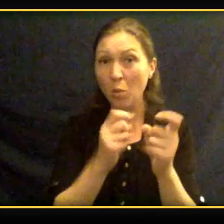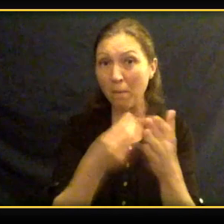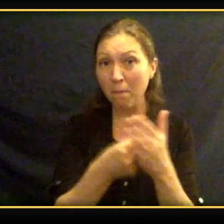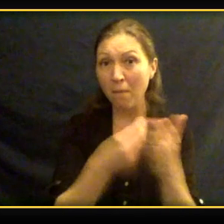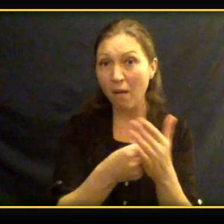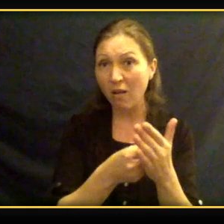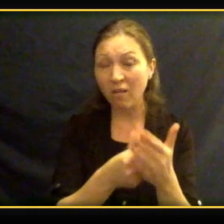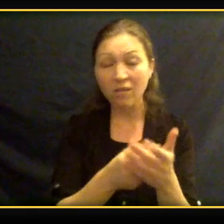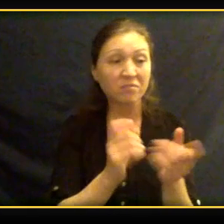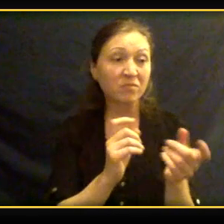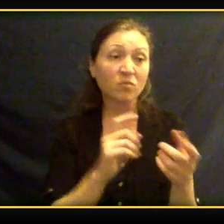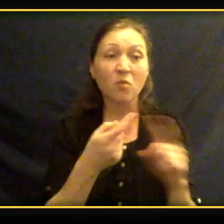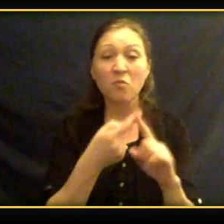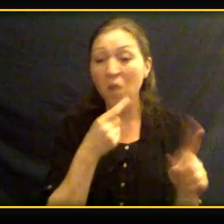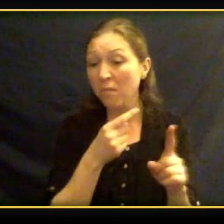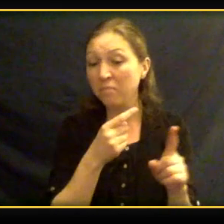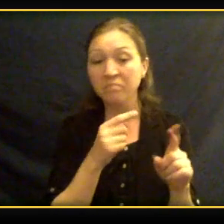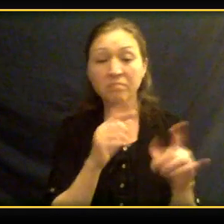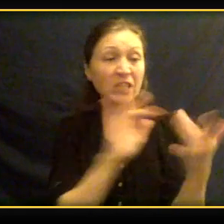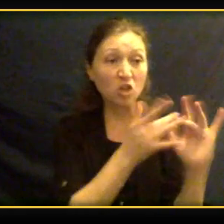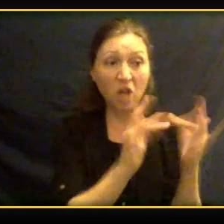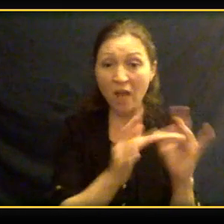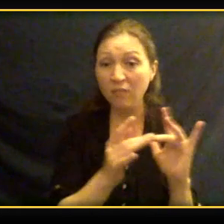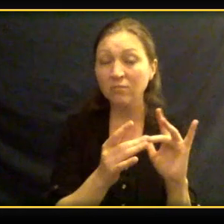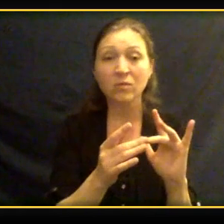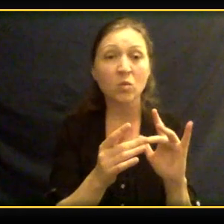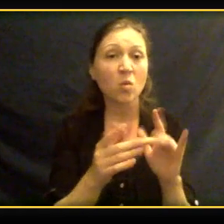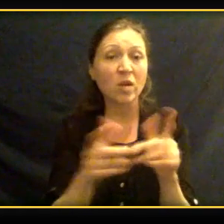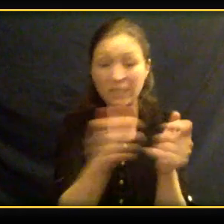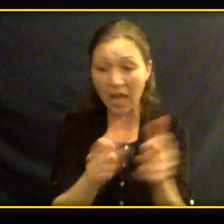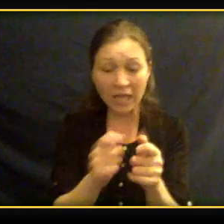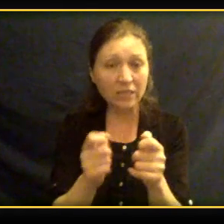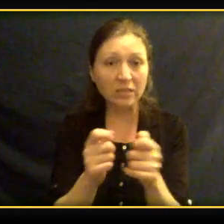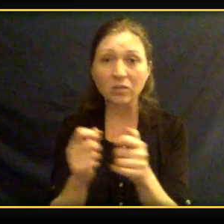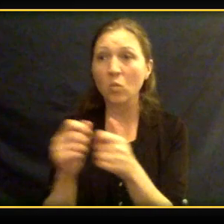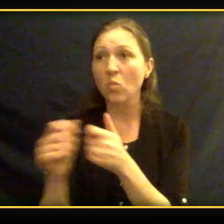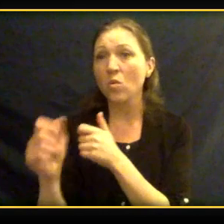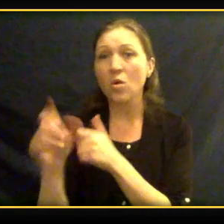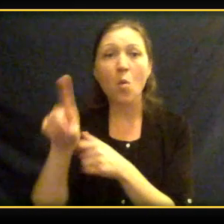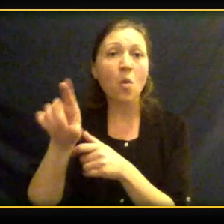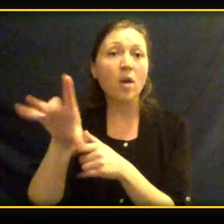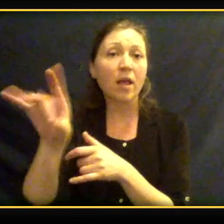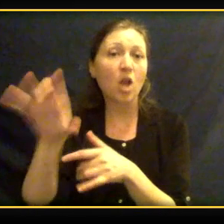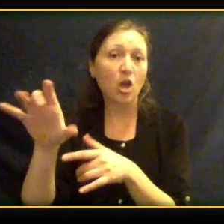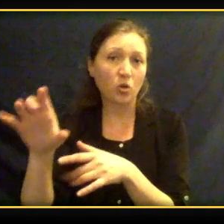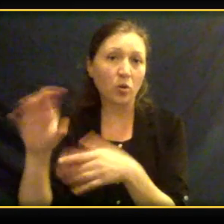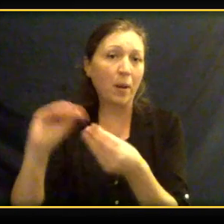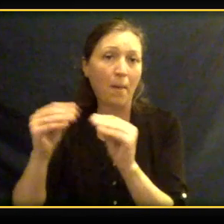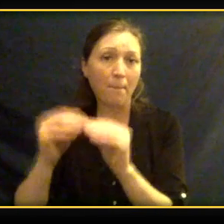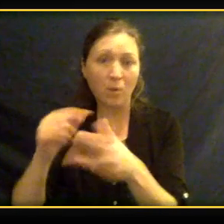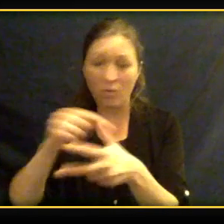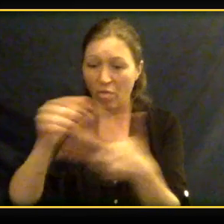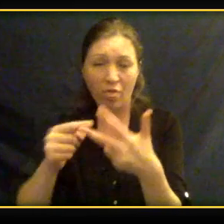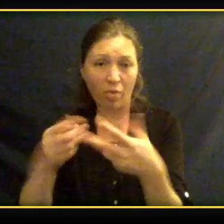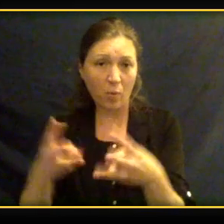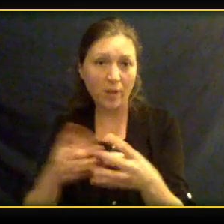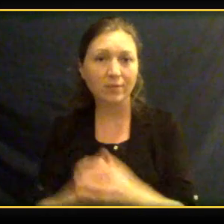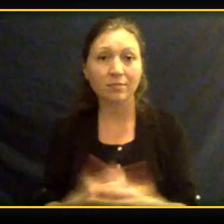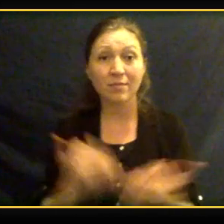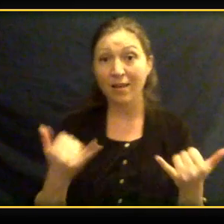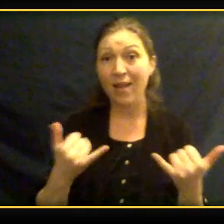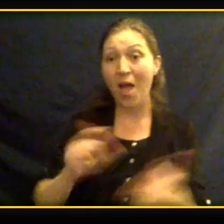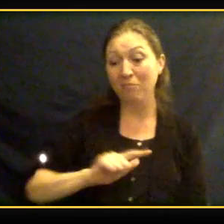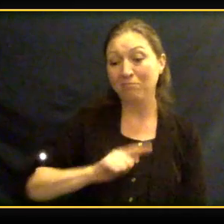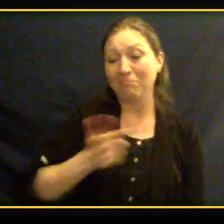Use the telephone and the 1-800 number. And now we turn our attentions to someone who spent her entire life advocating for people